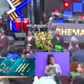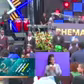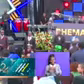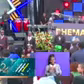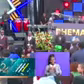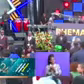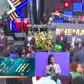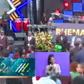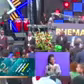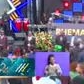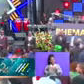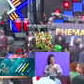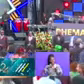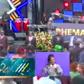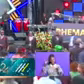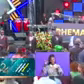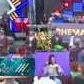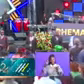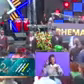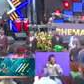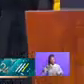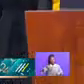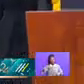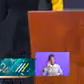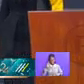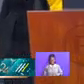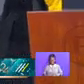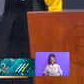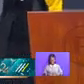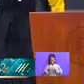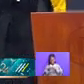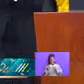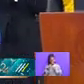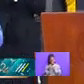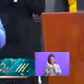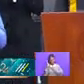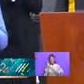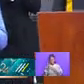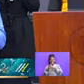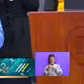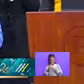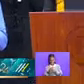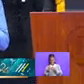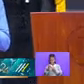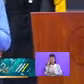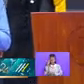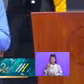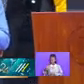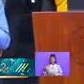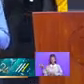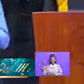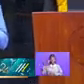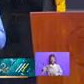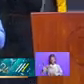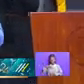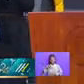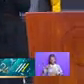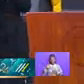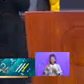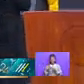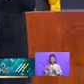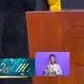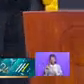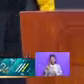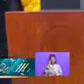addressing those things in the spirit and we must appro them in the name of Jesus that's why we came to Remar